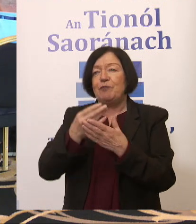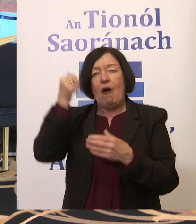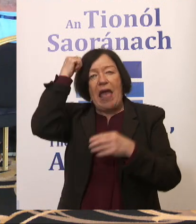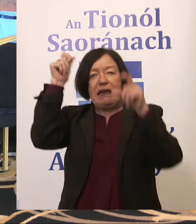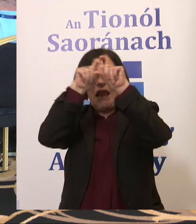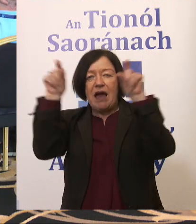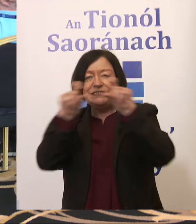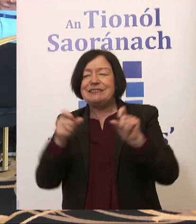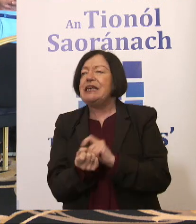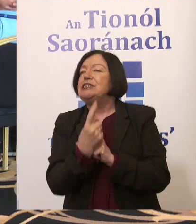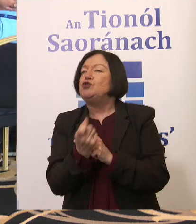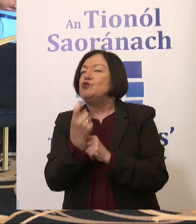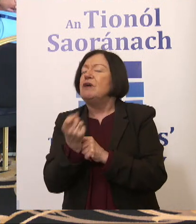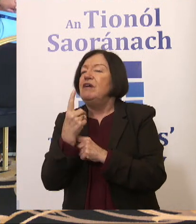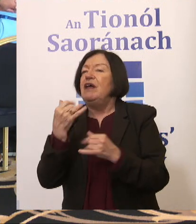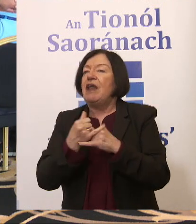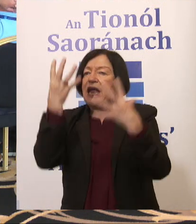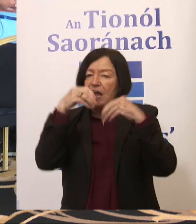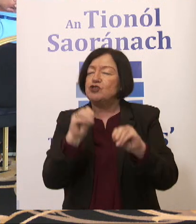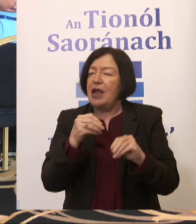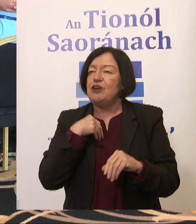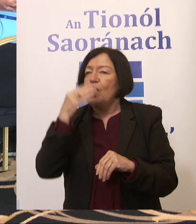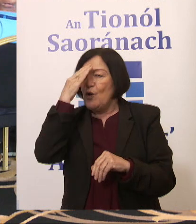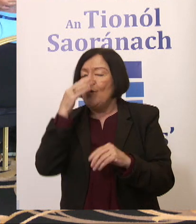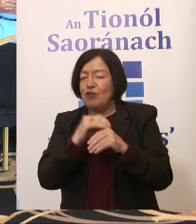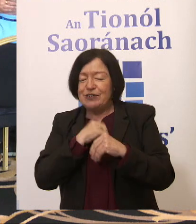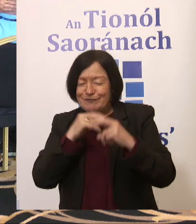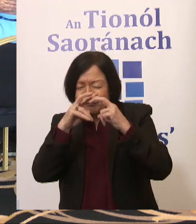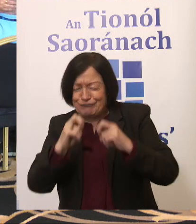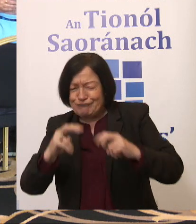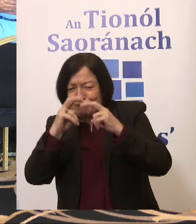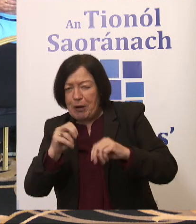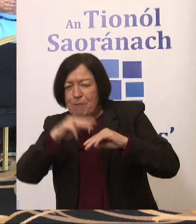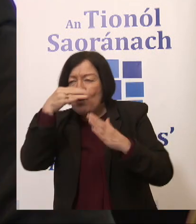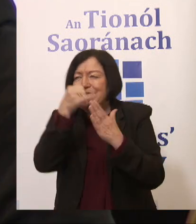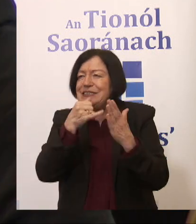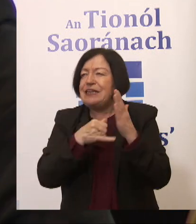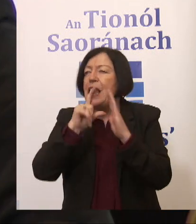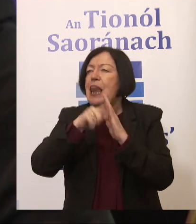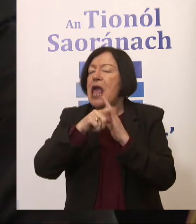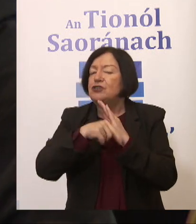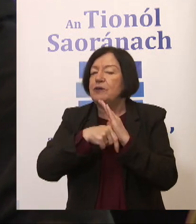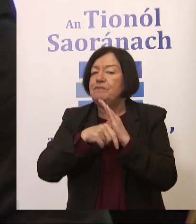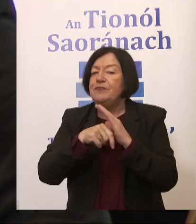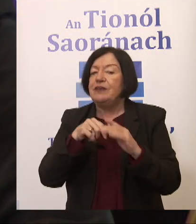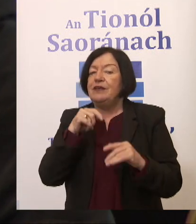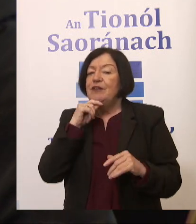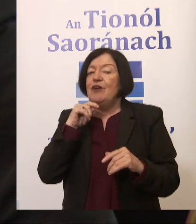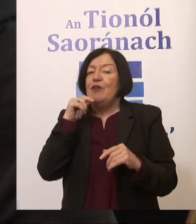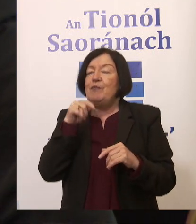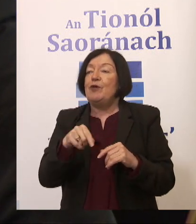of issues. So it's take an issue like education, and I know we're going to be thrashing out some of these in a little bit more detail later today. But the extent